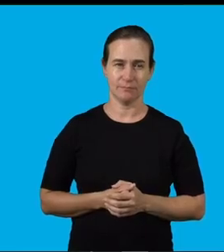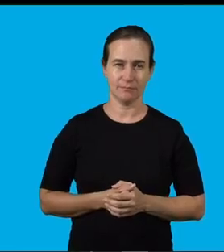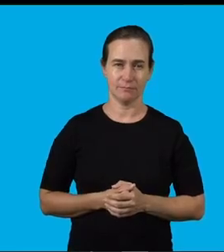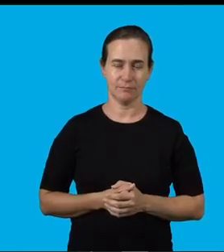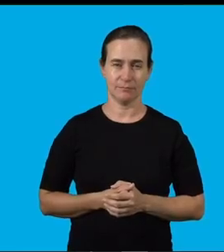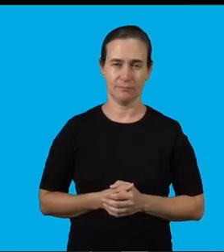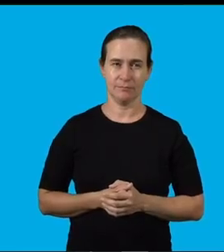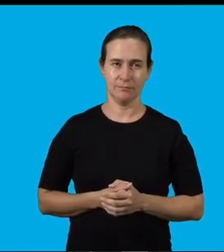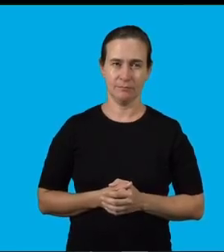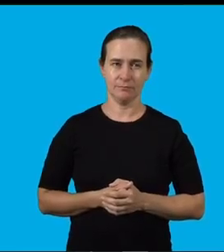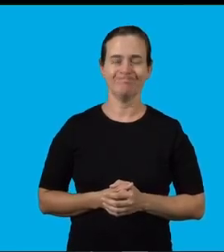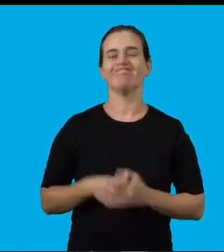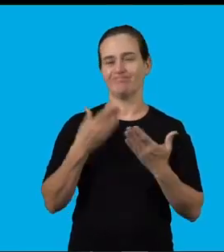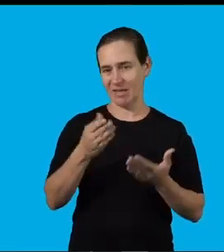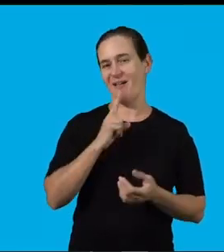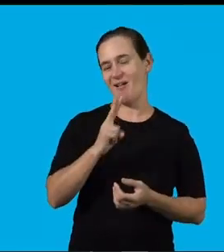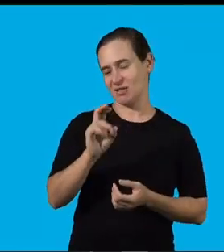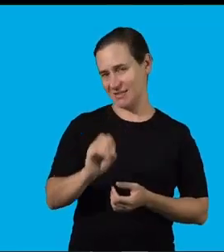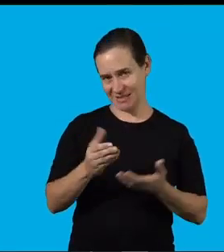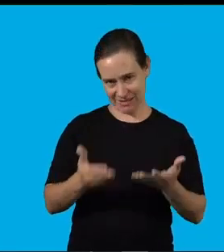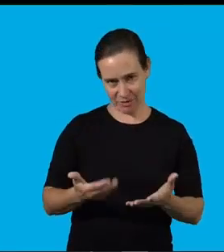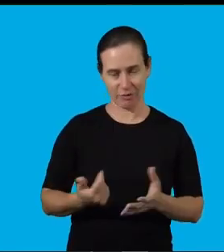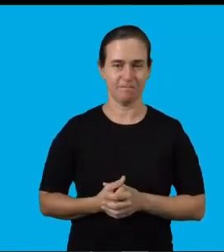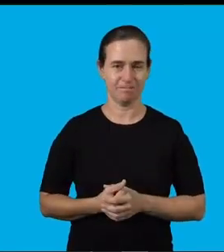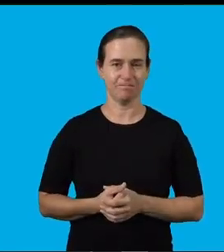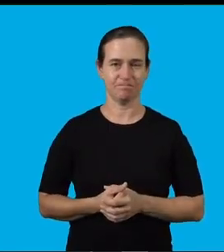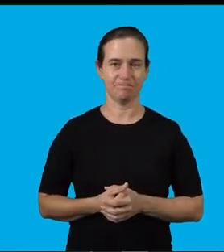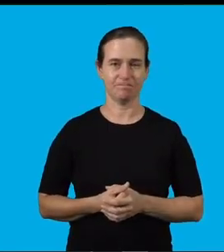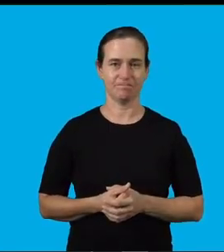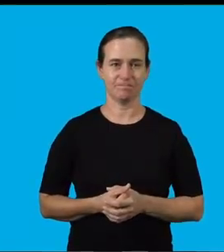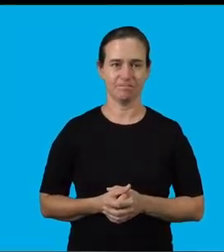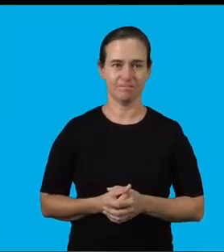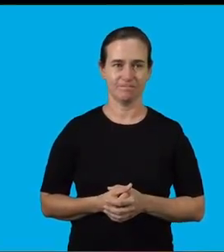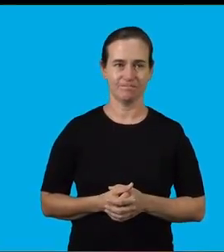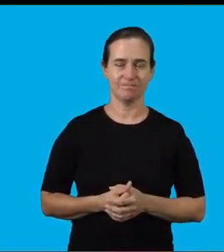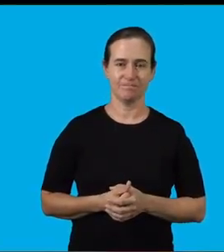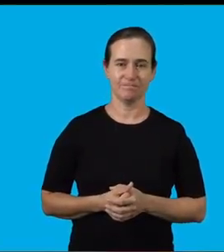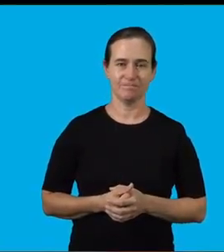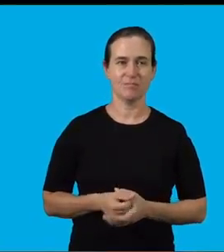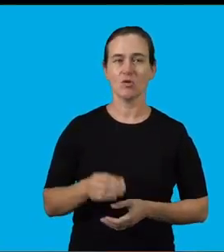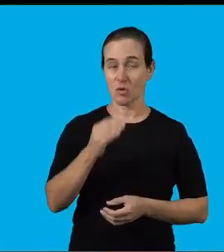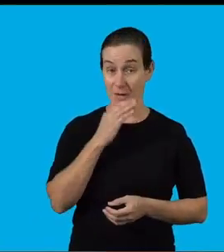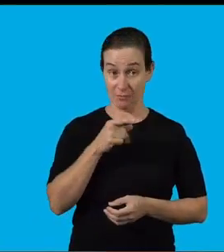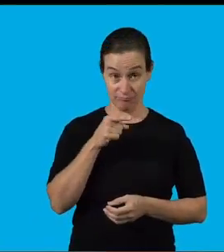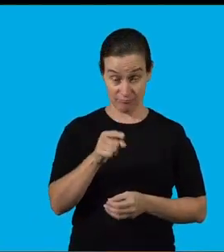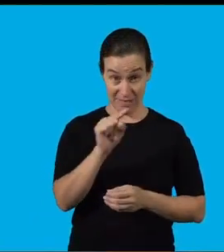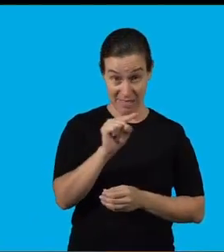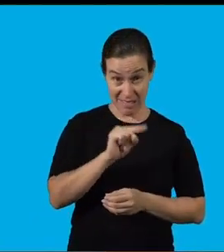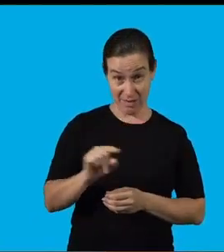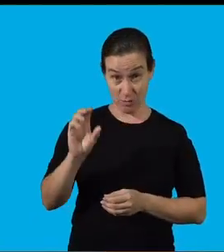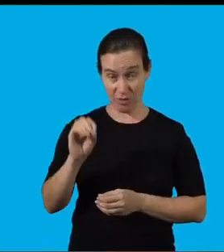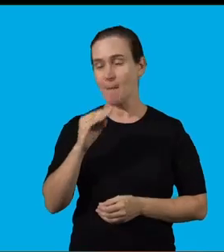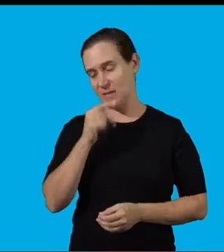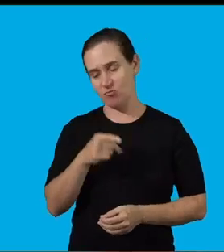minus 84. And that gives us the answer that we were after. So therefore, we know that since this is equal